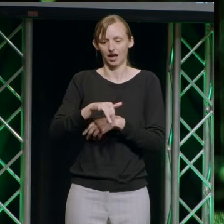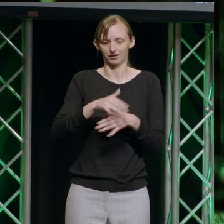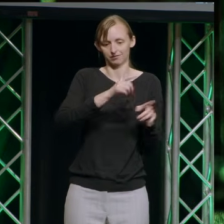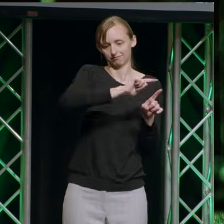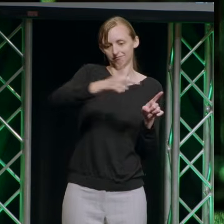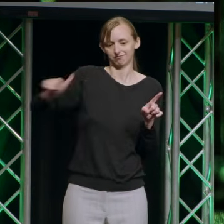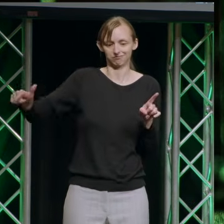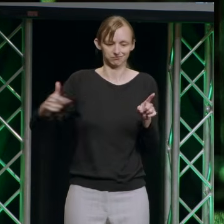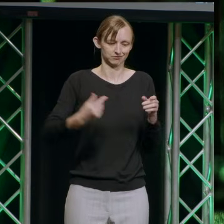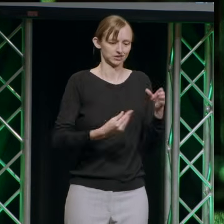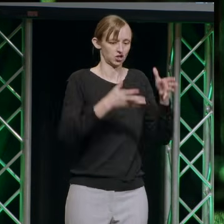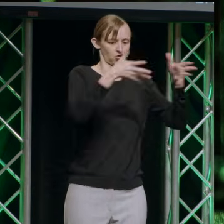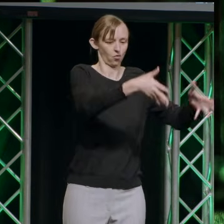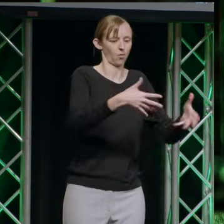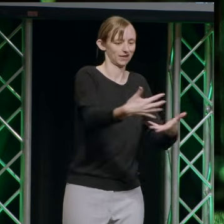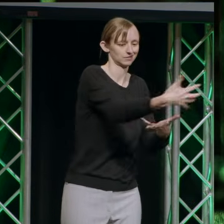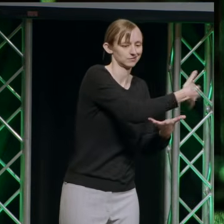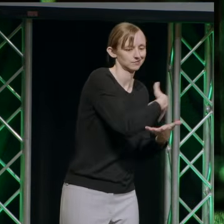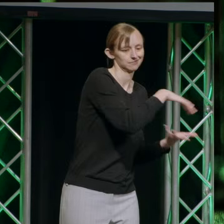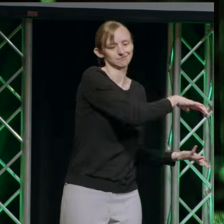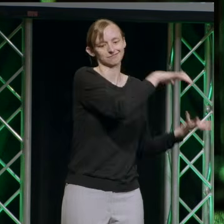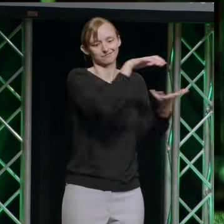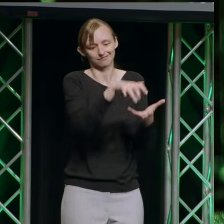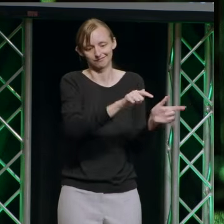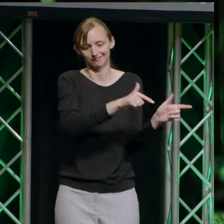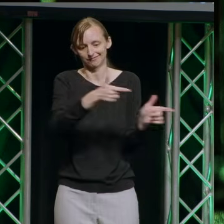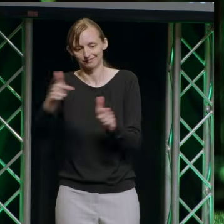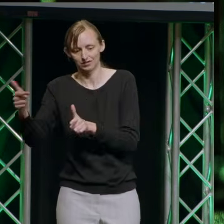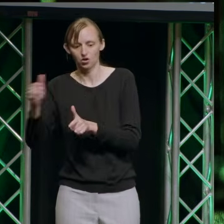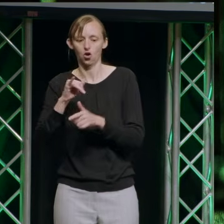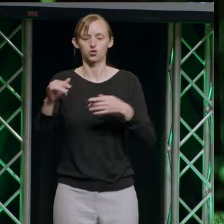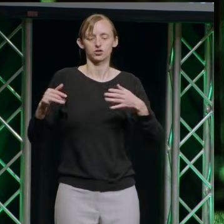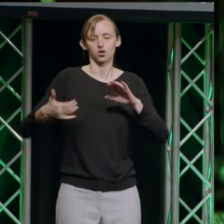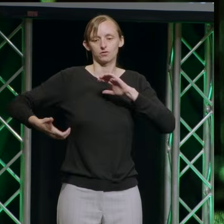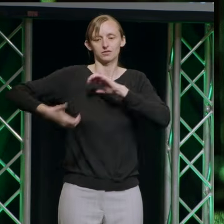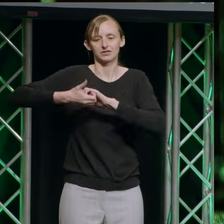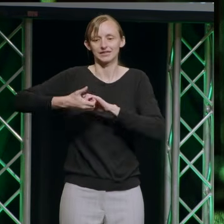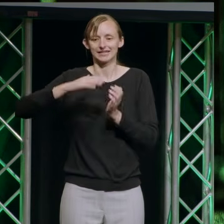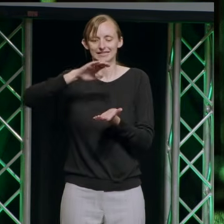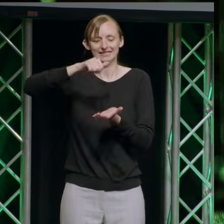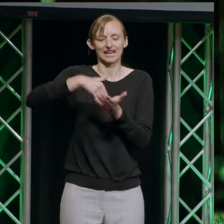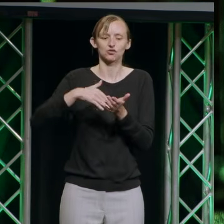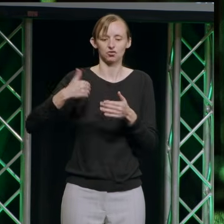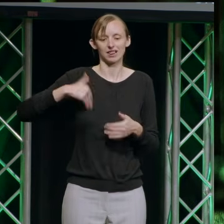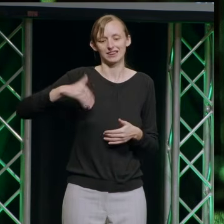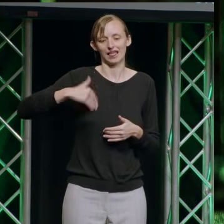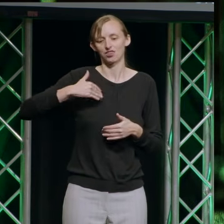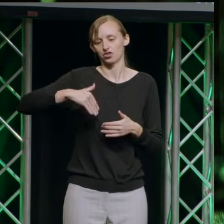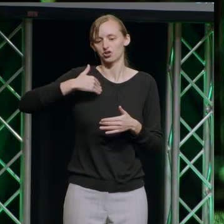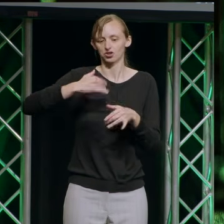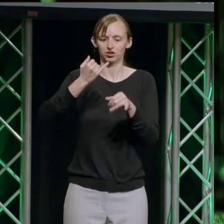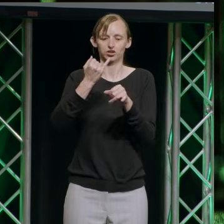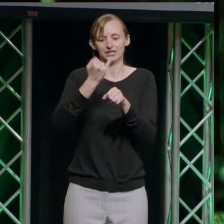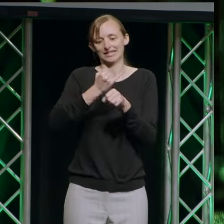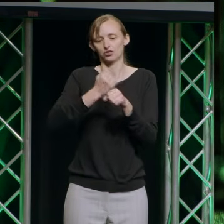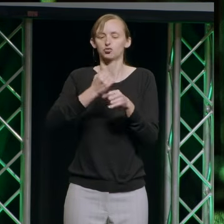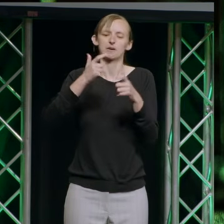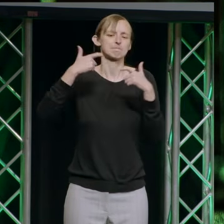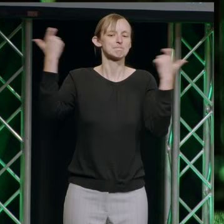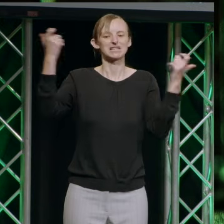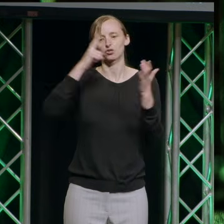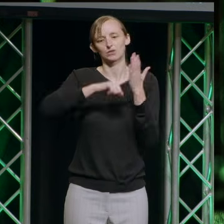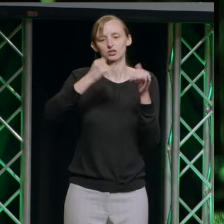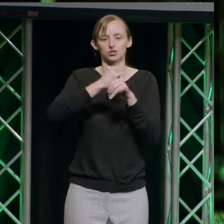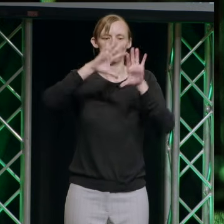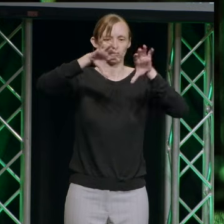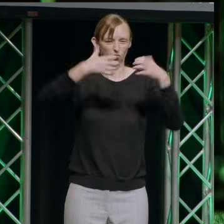even collaborating with universities like the Central Leather Research Institute in India, which is the largest leather research institute in the world, and